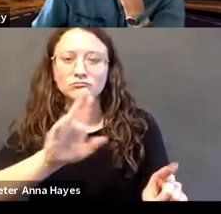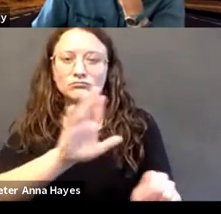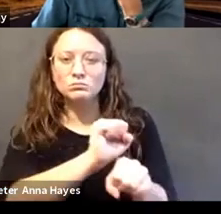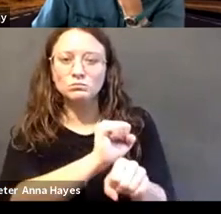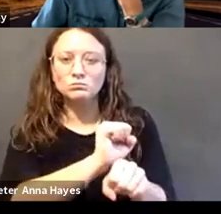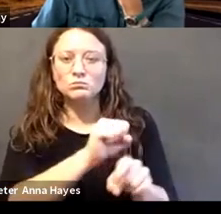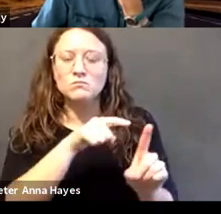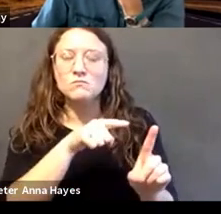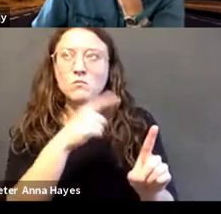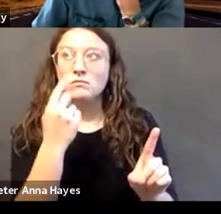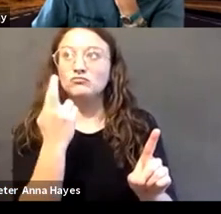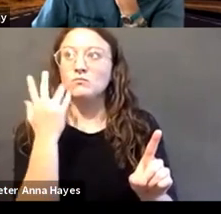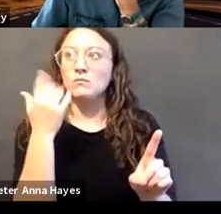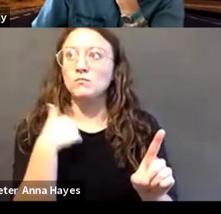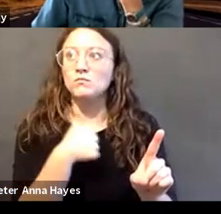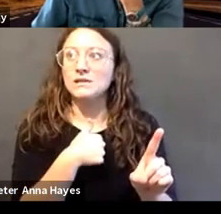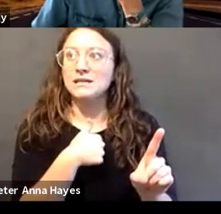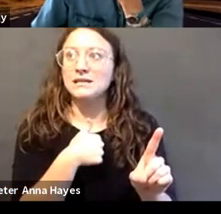know,